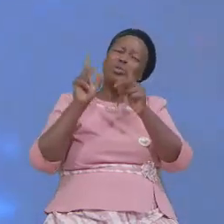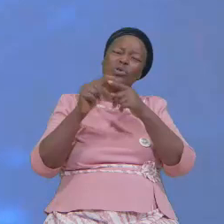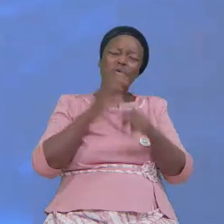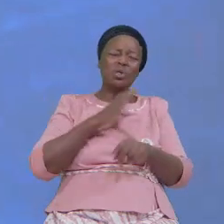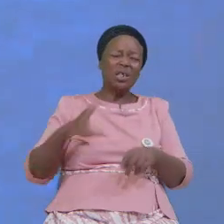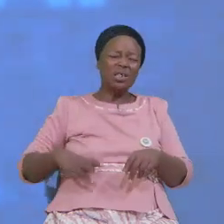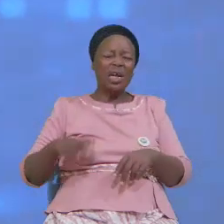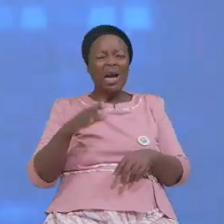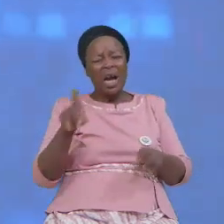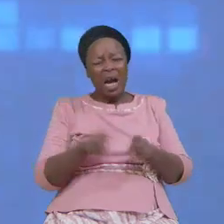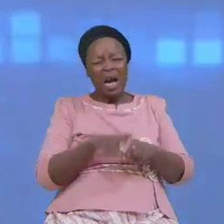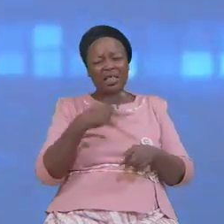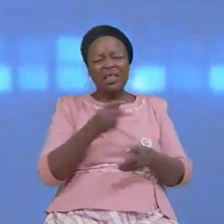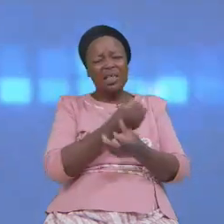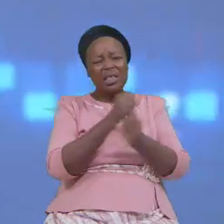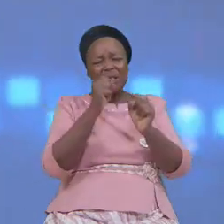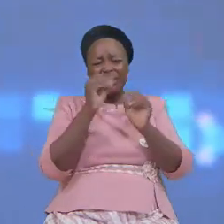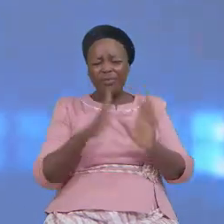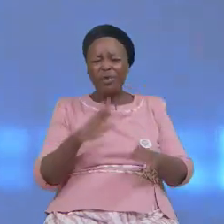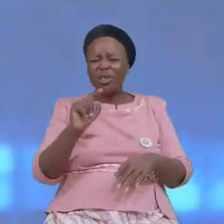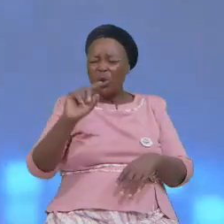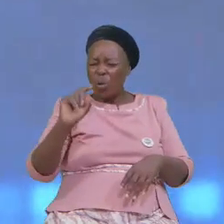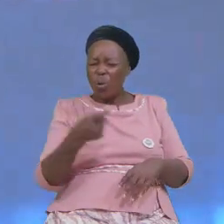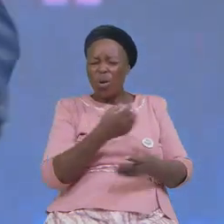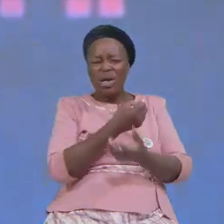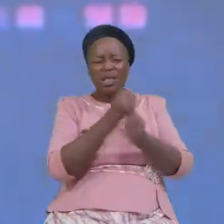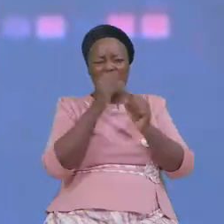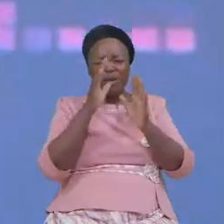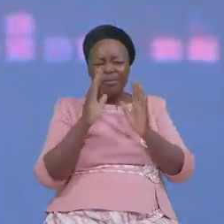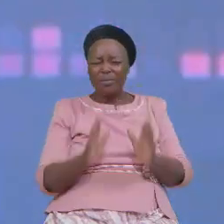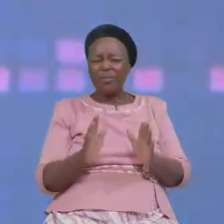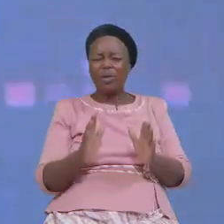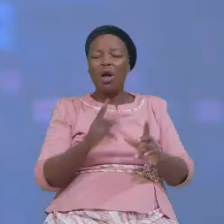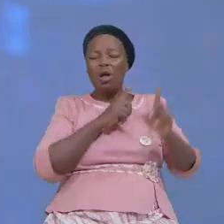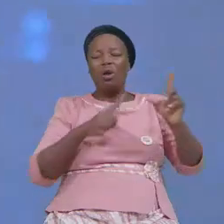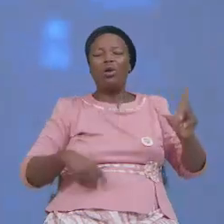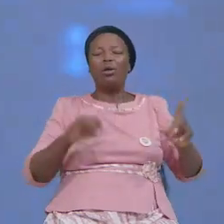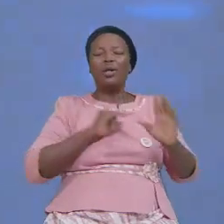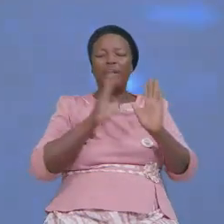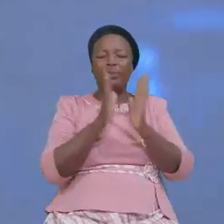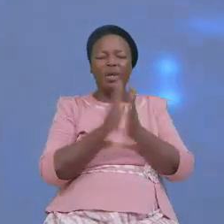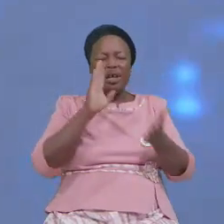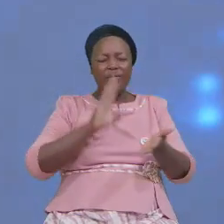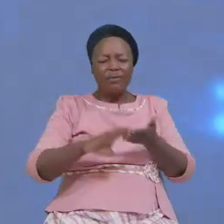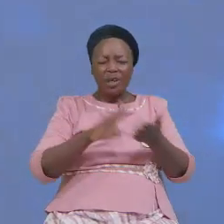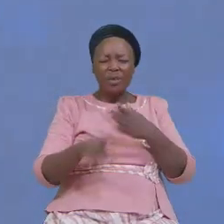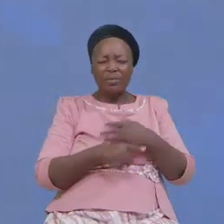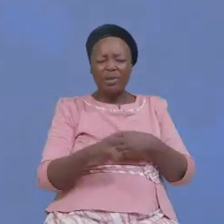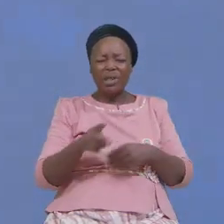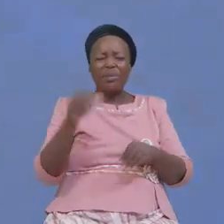the Savior, the only Savior. Lord, I pray, forgive them